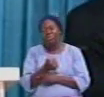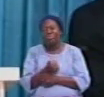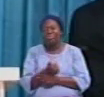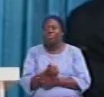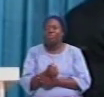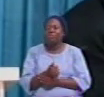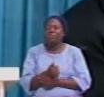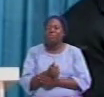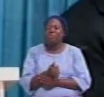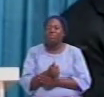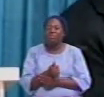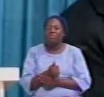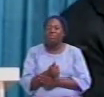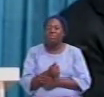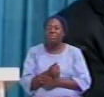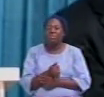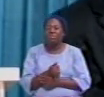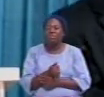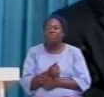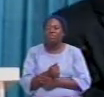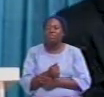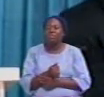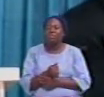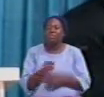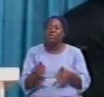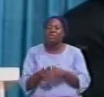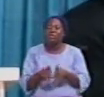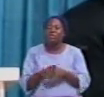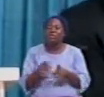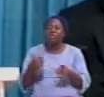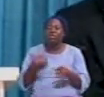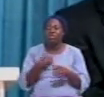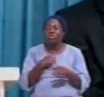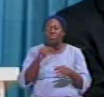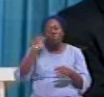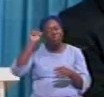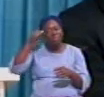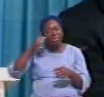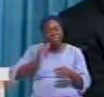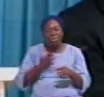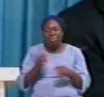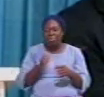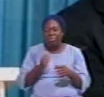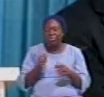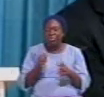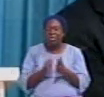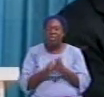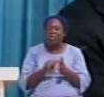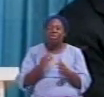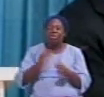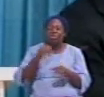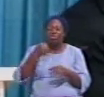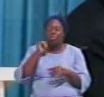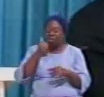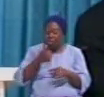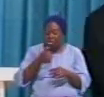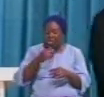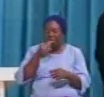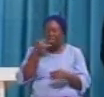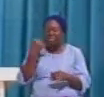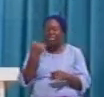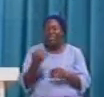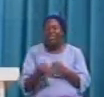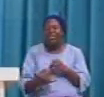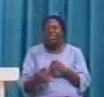tomorrow at 15 hours. We also want to remind ourselves that tomorrow is the last day for